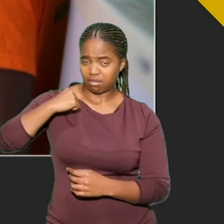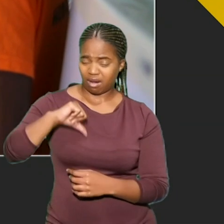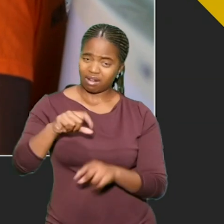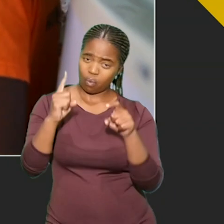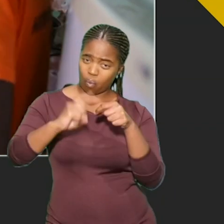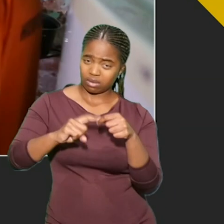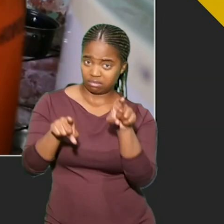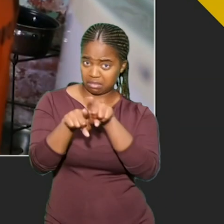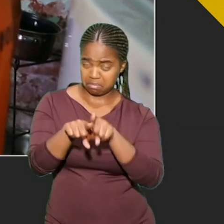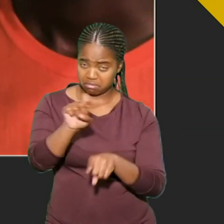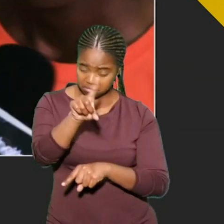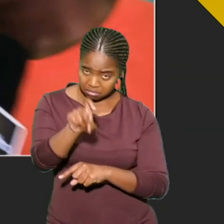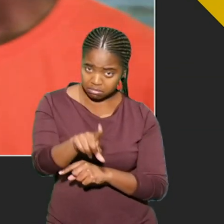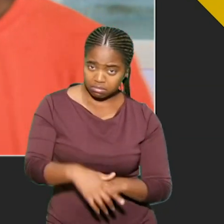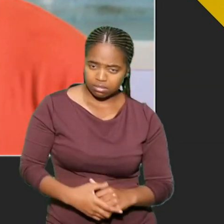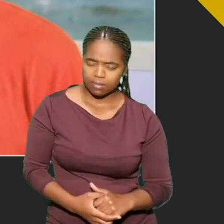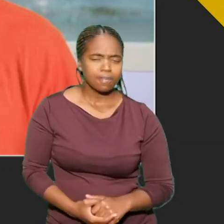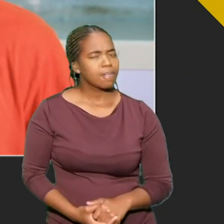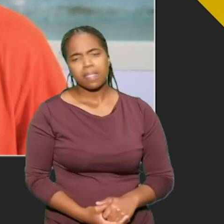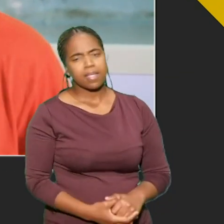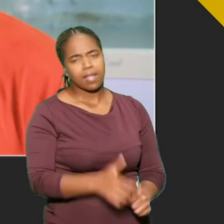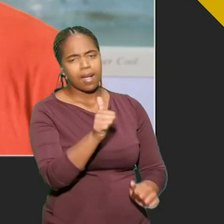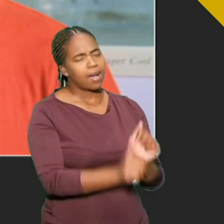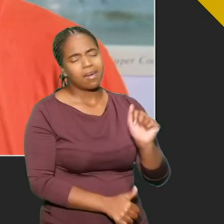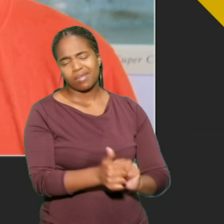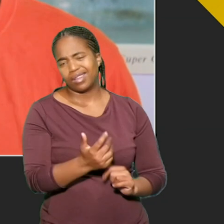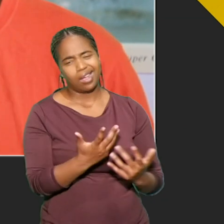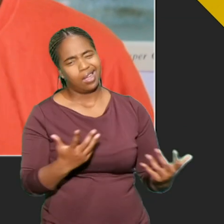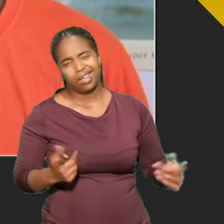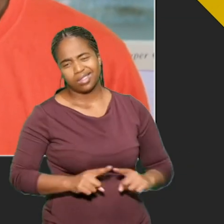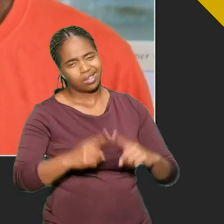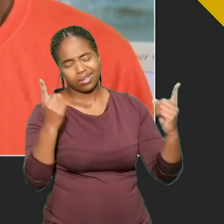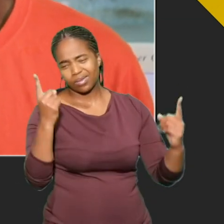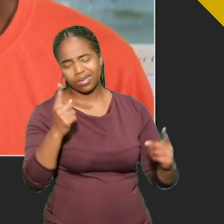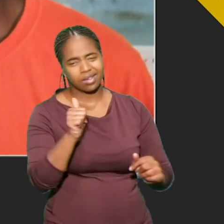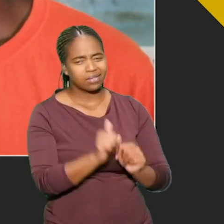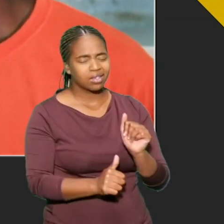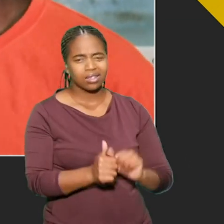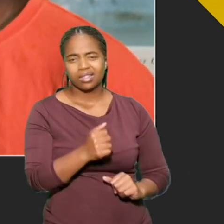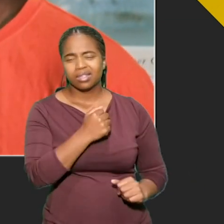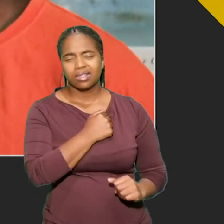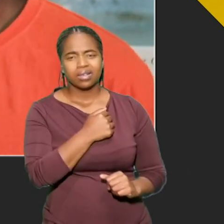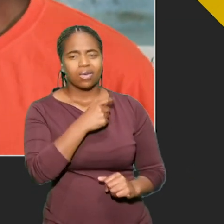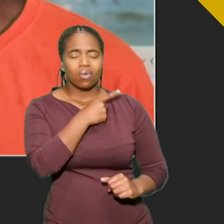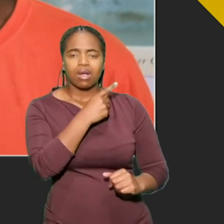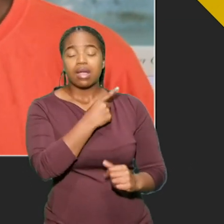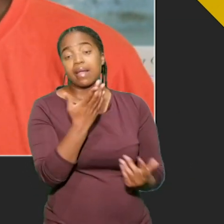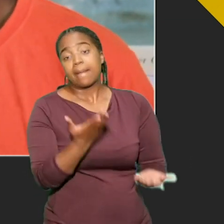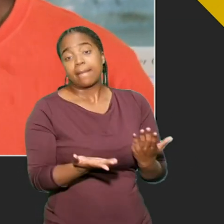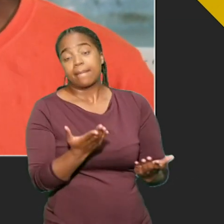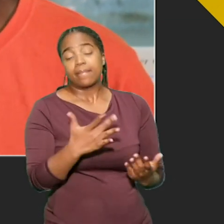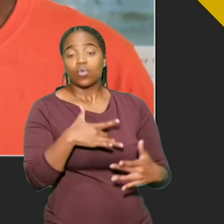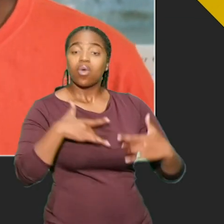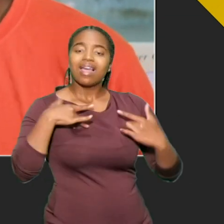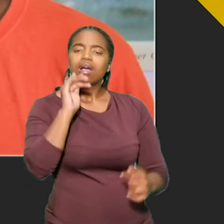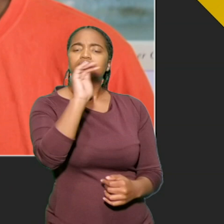service is it the same? I'm a pride. I guess Lugan is in Gagush and you're thinking you're doing. Guess Lugan over. Oh, it's all good to Losa Langali. You don't get